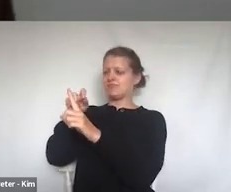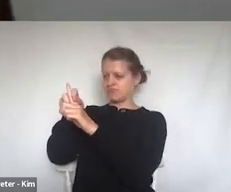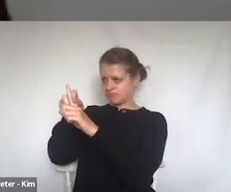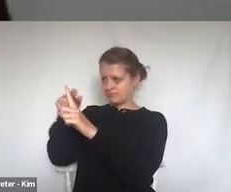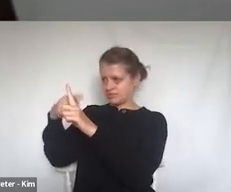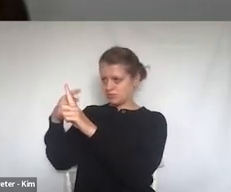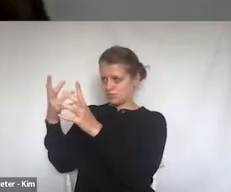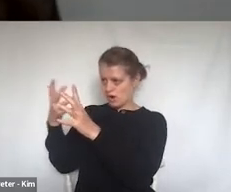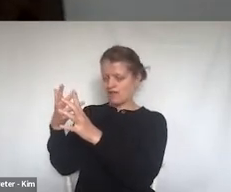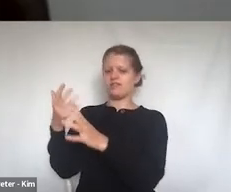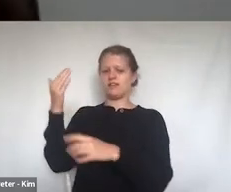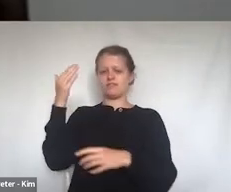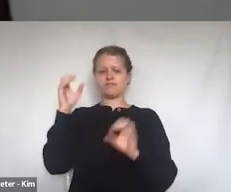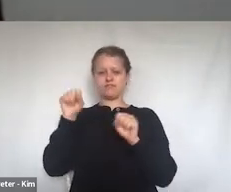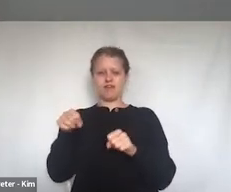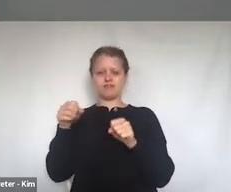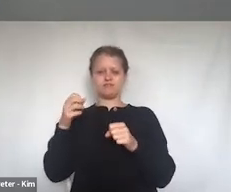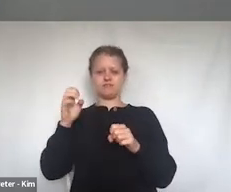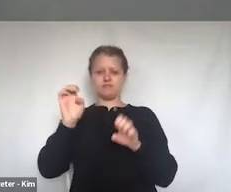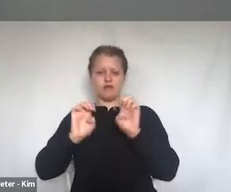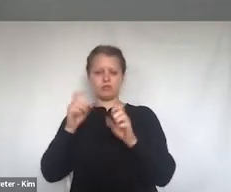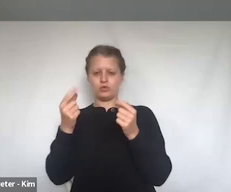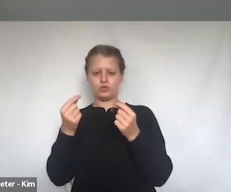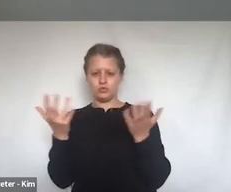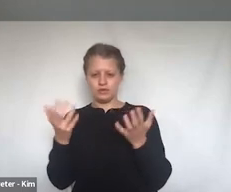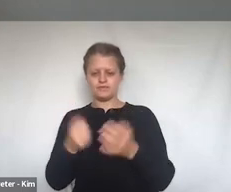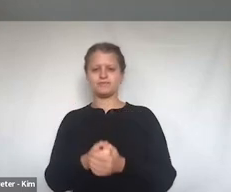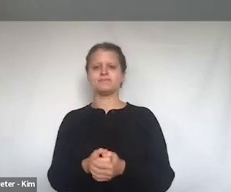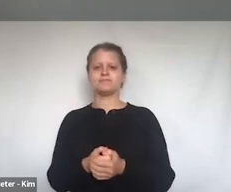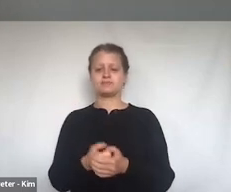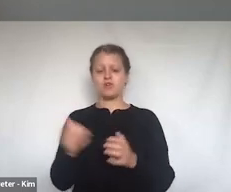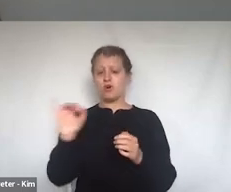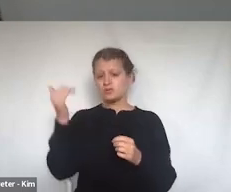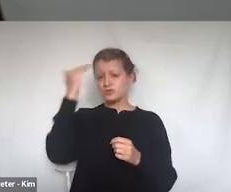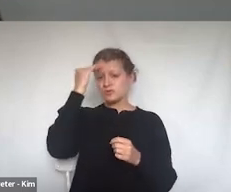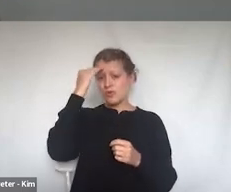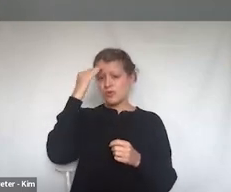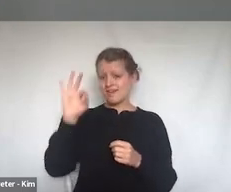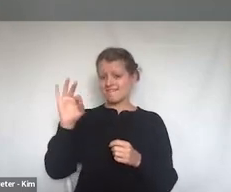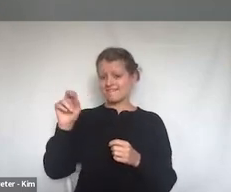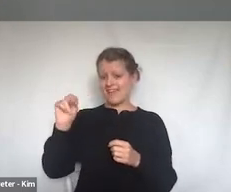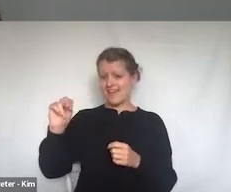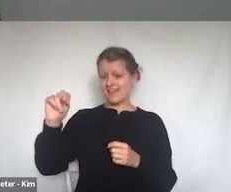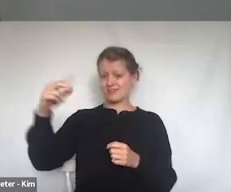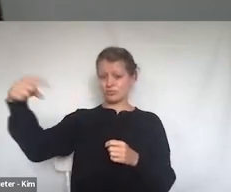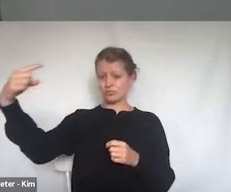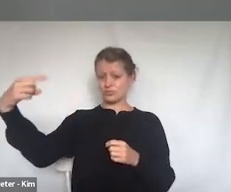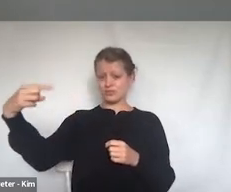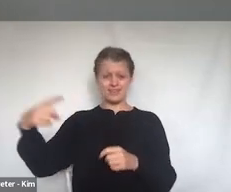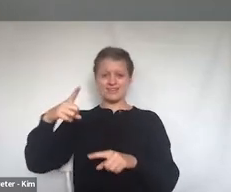fans cannot effectively reduce your body temperature. So using an electric fan should not